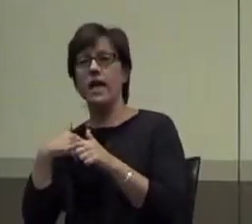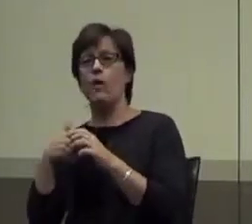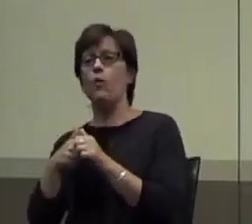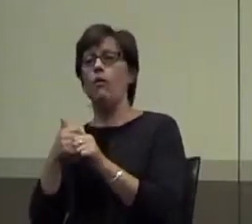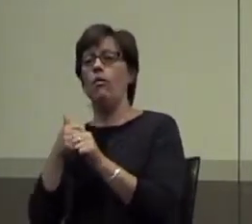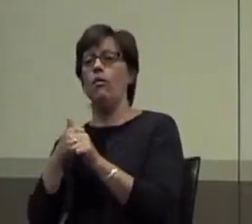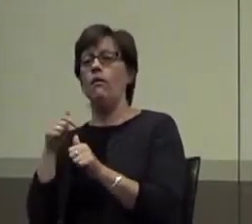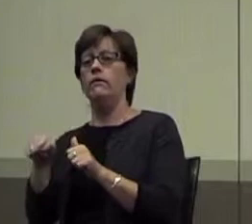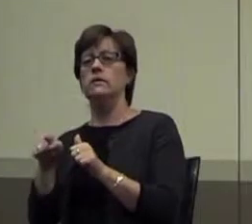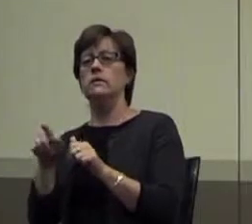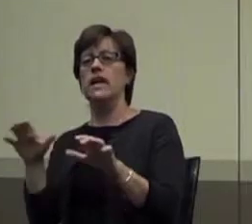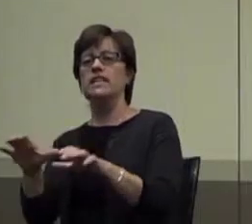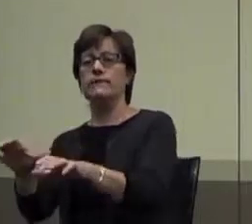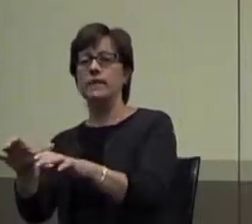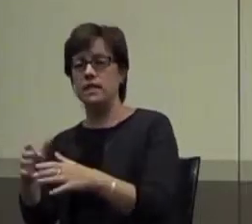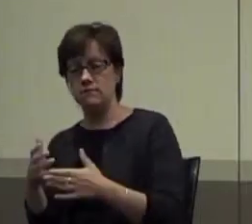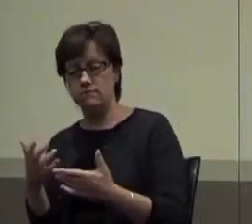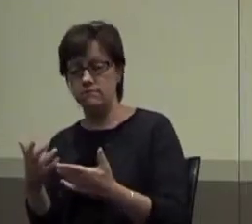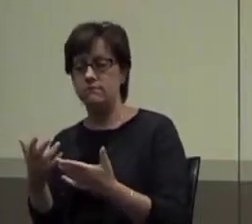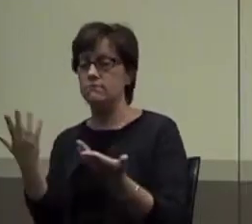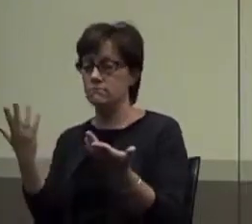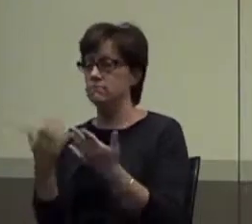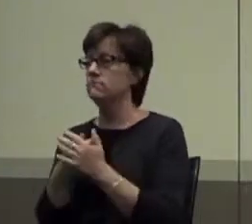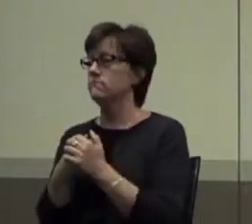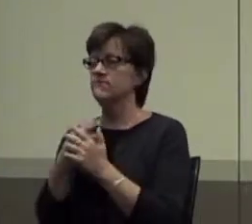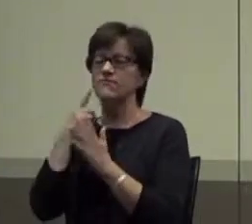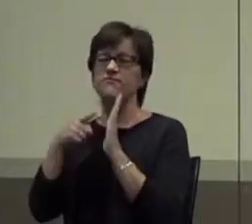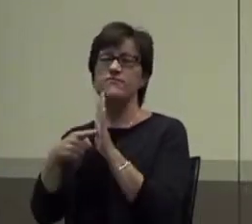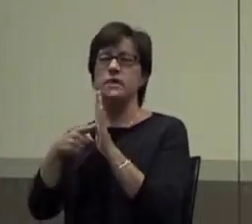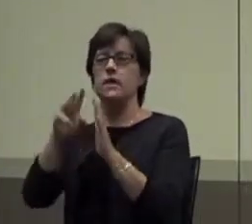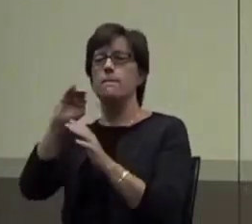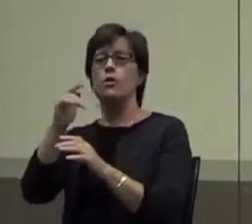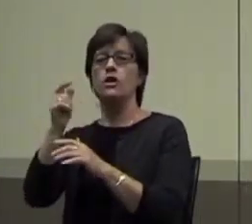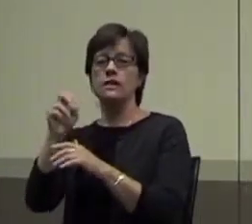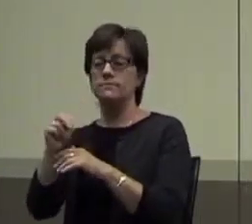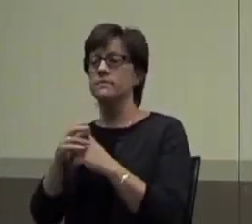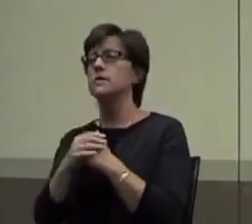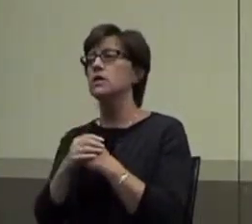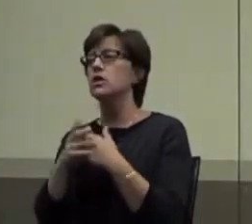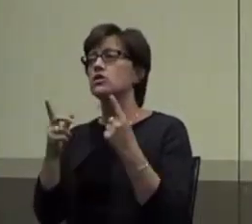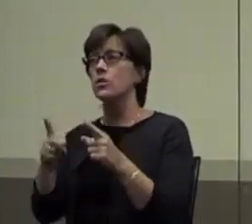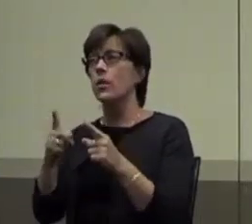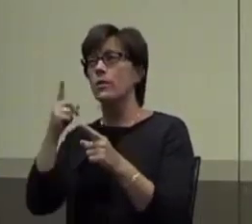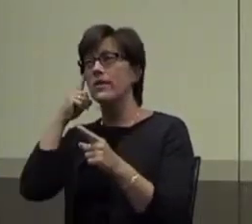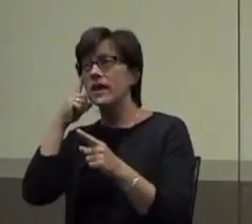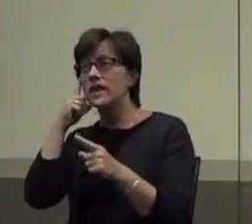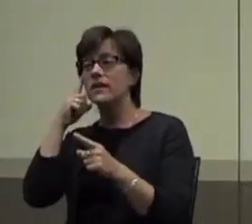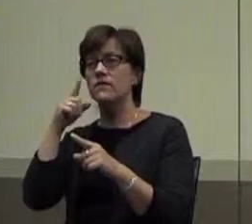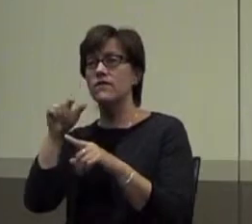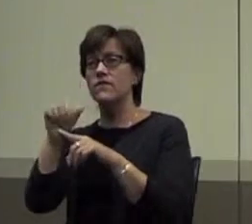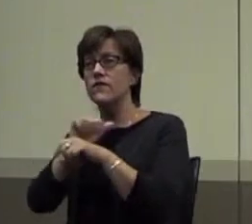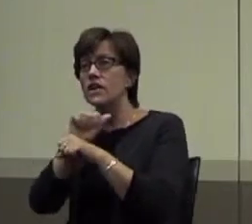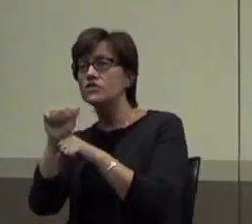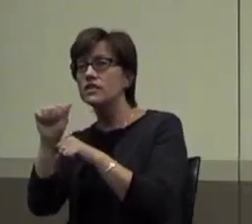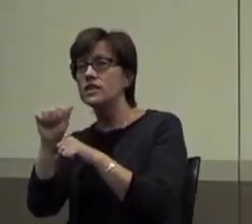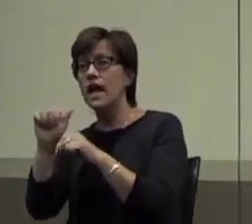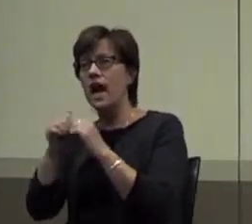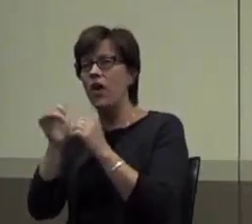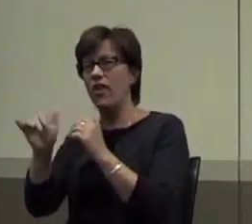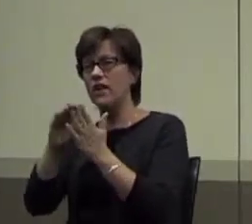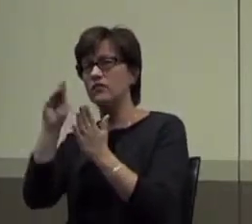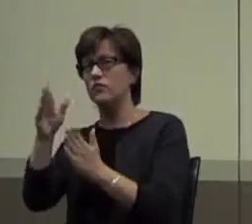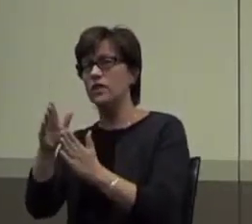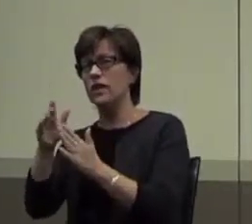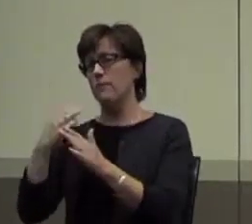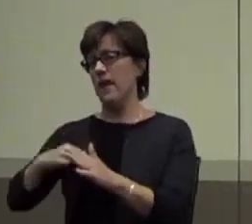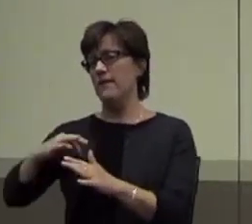activity, for example, for Morgan, okay? And so the idea, we think of the function is how that student benefits because